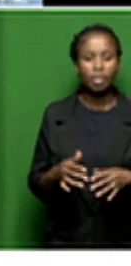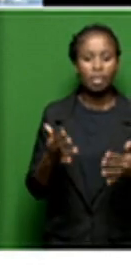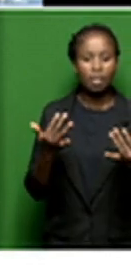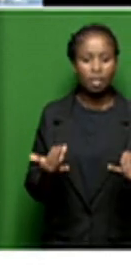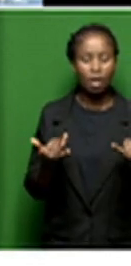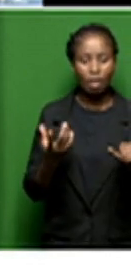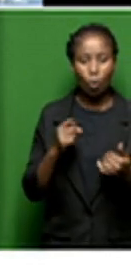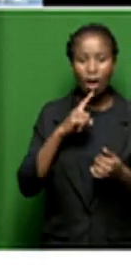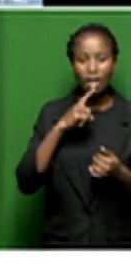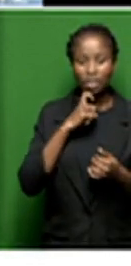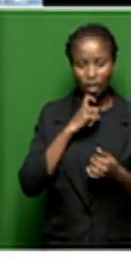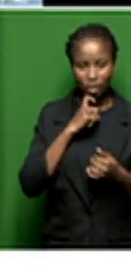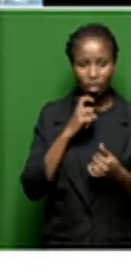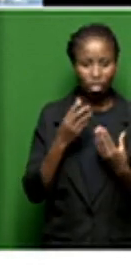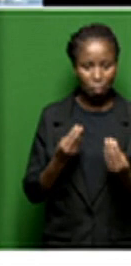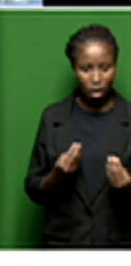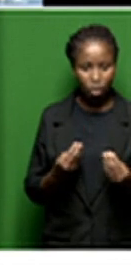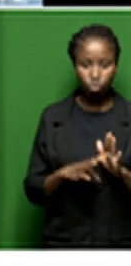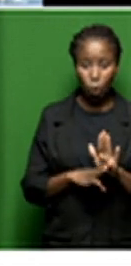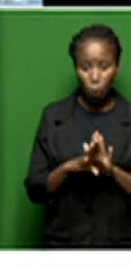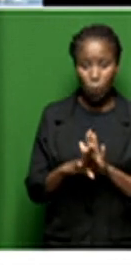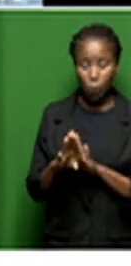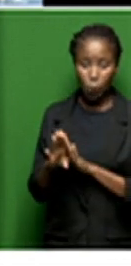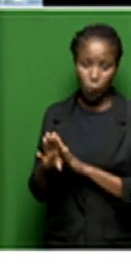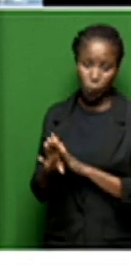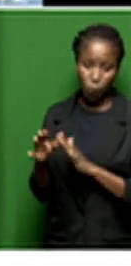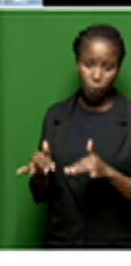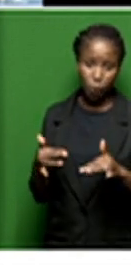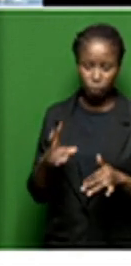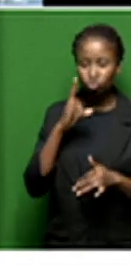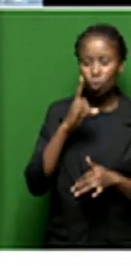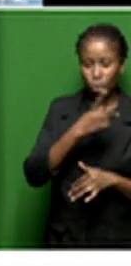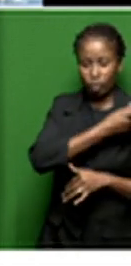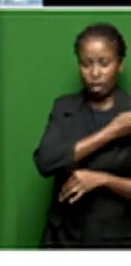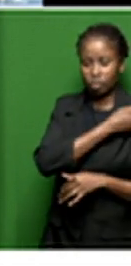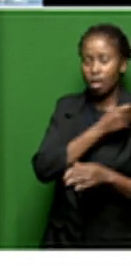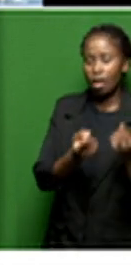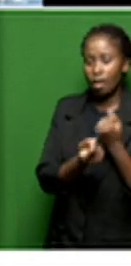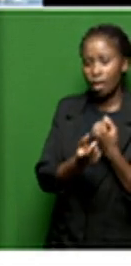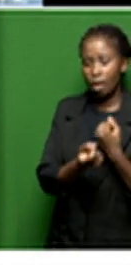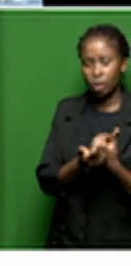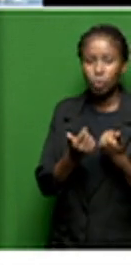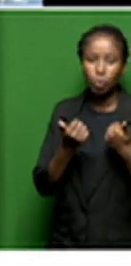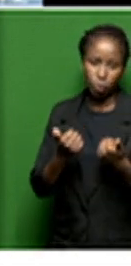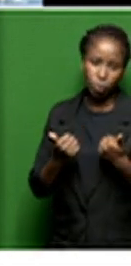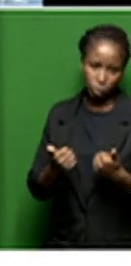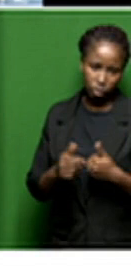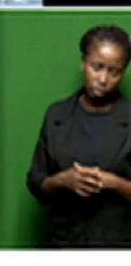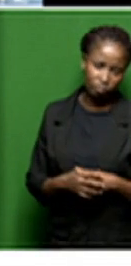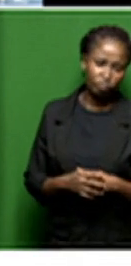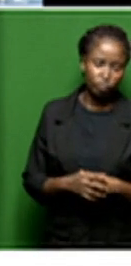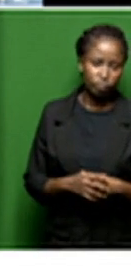our numbers aren't increasing. In fact, the daily vaccination rates, despite